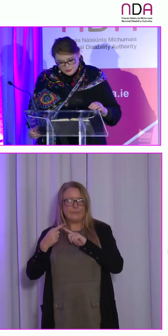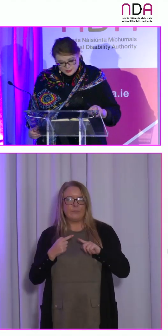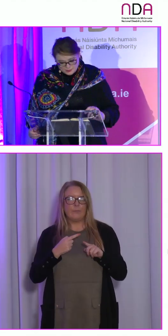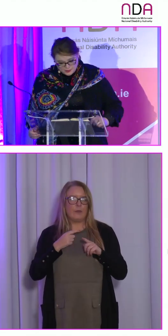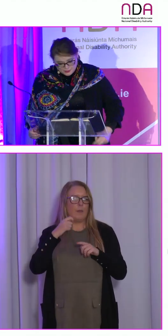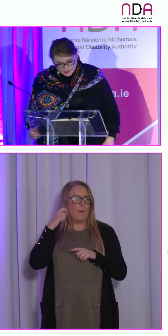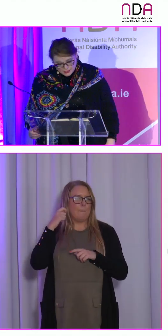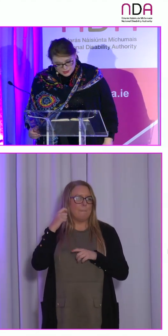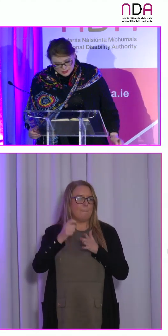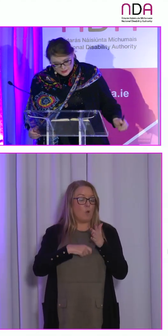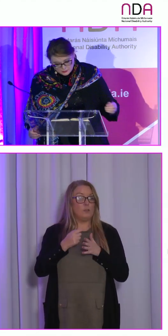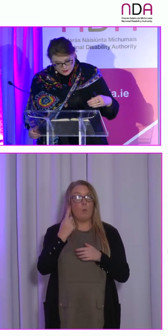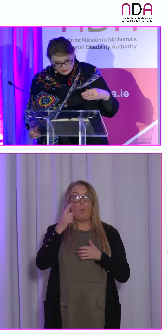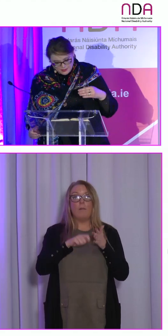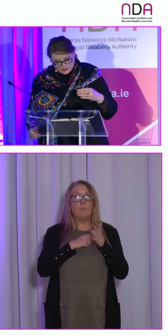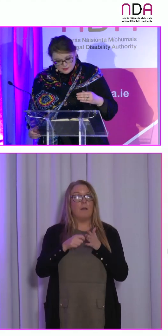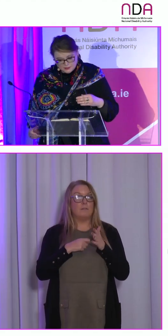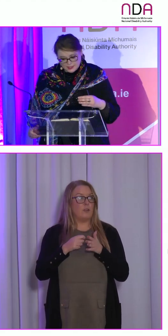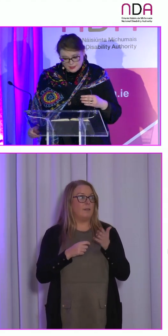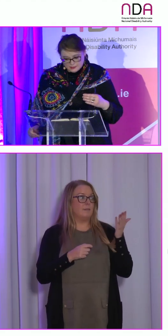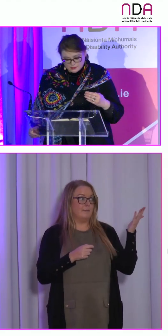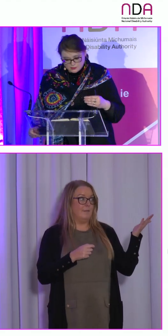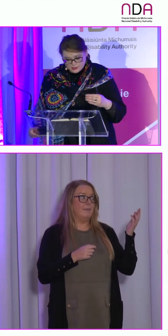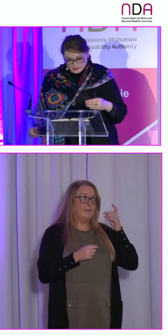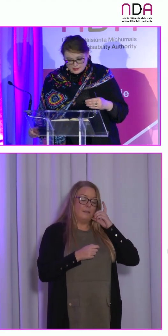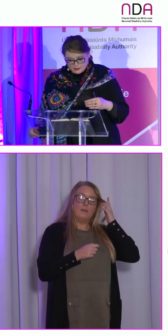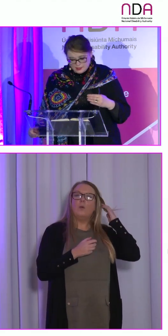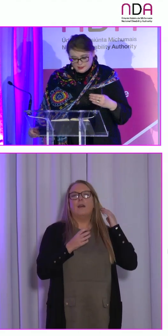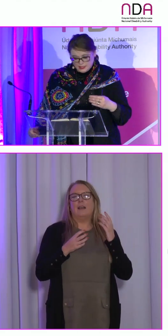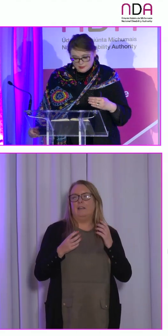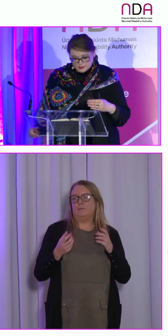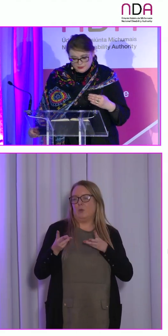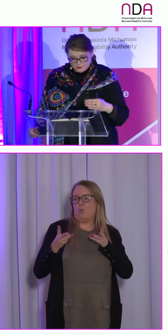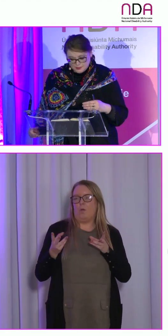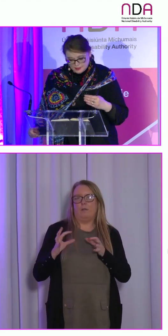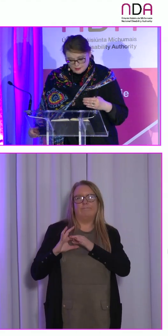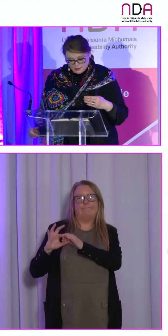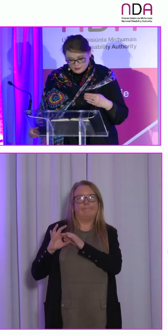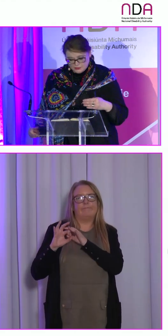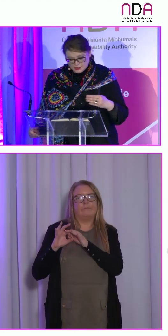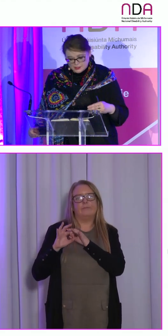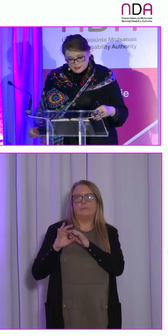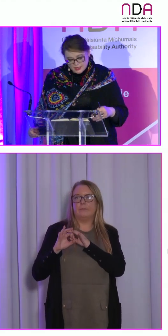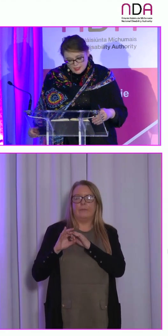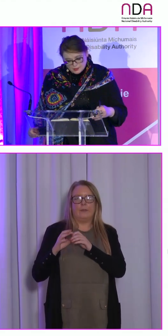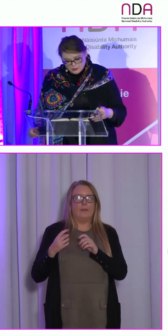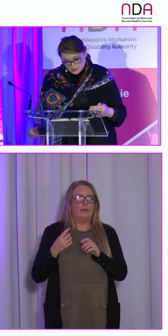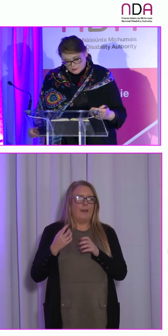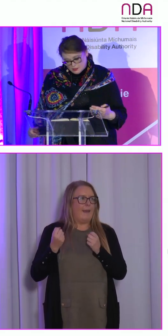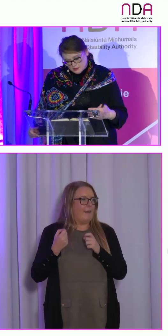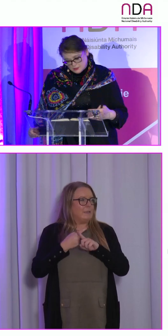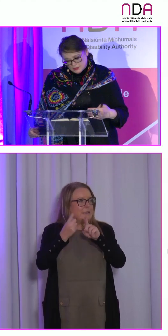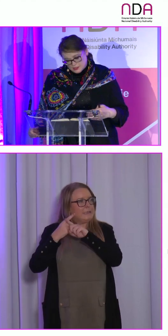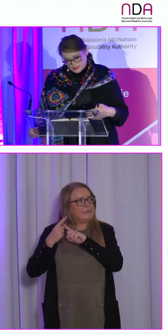One project to bring to your attention is that we have made some co-designed and collaborative interventions at one